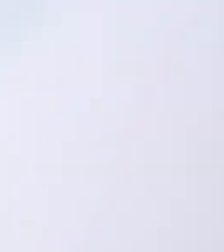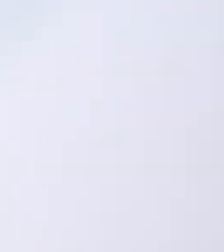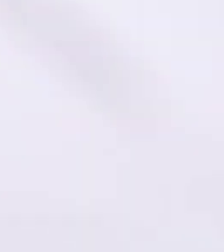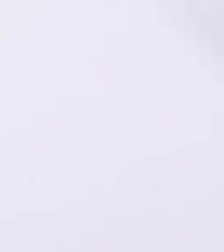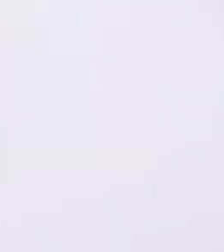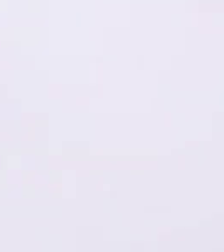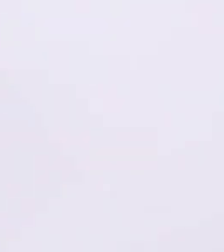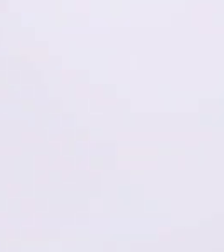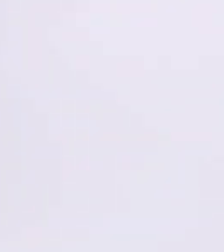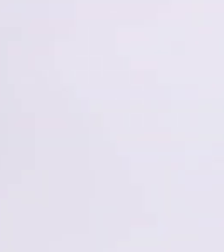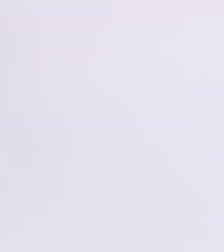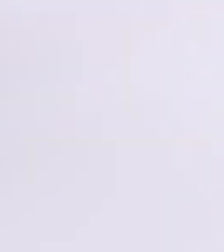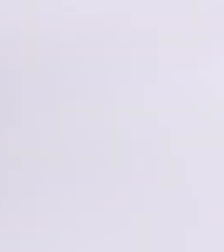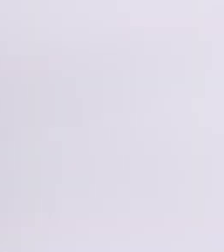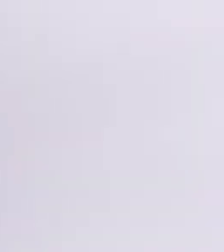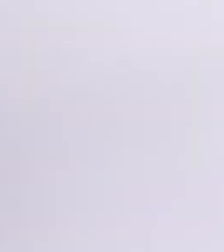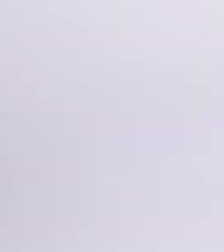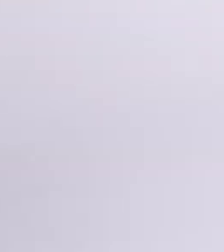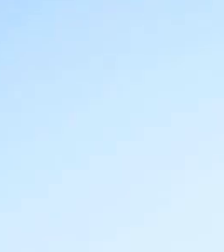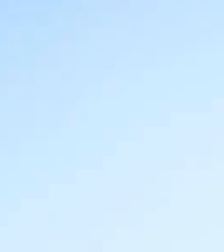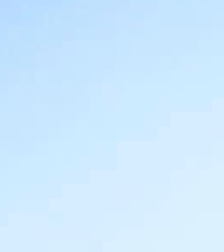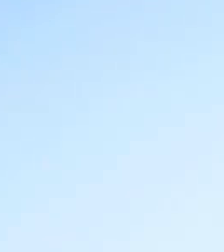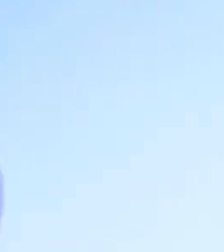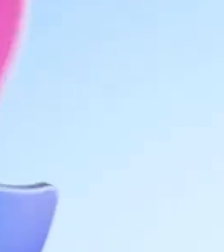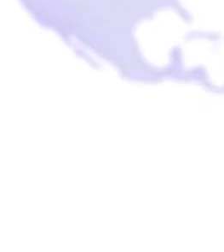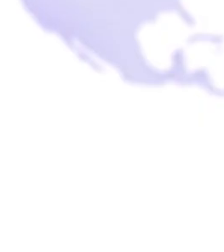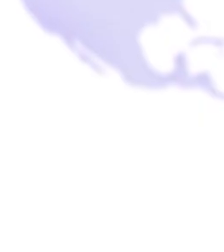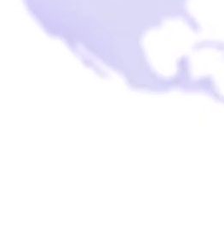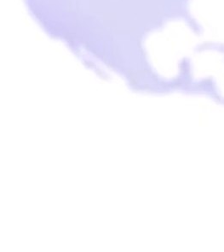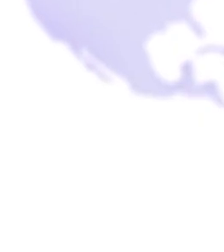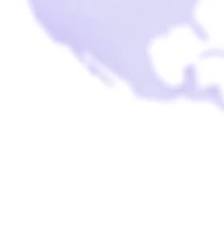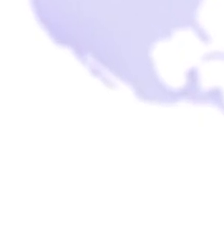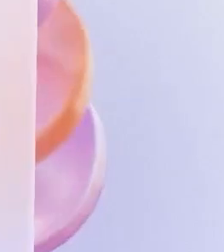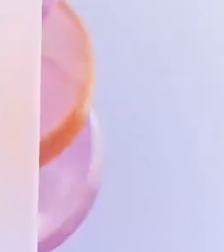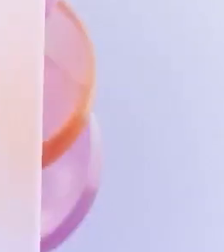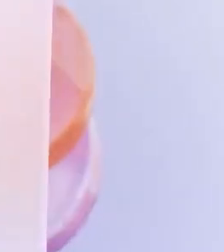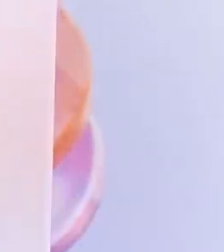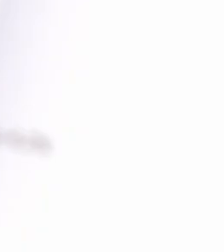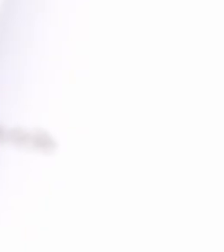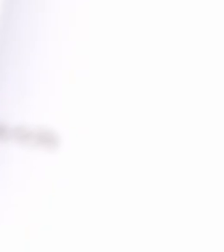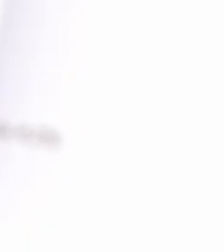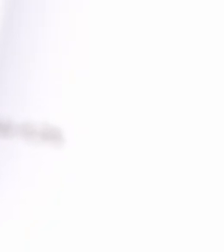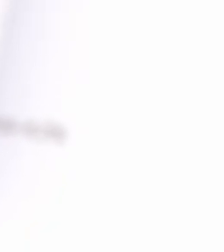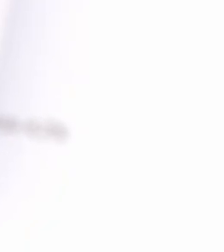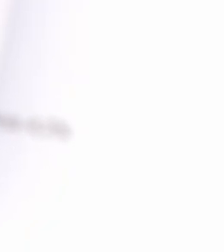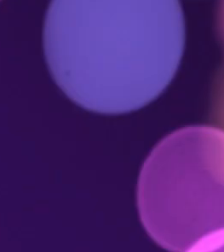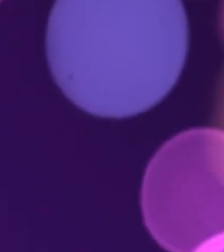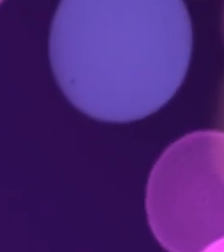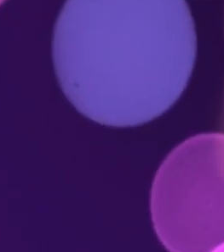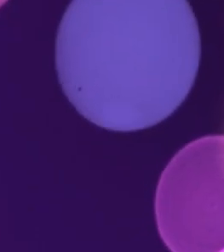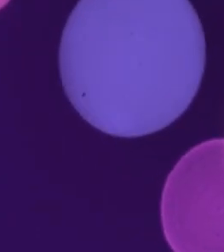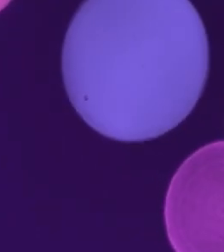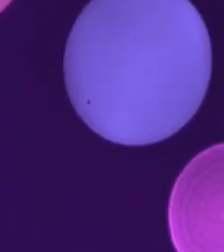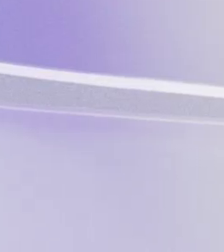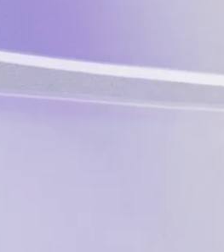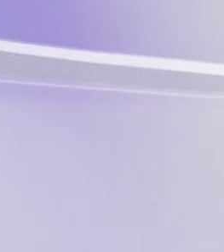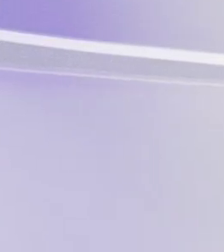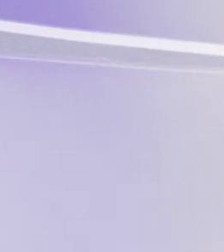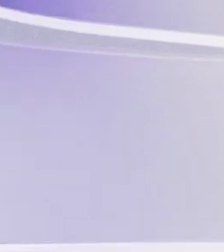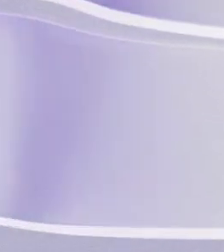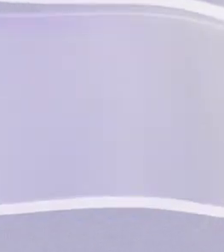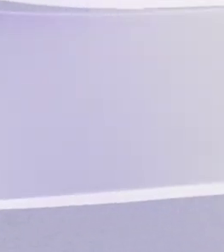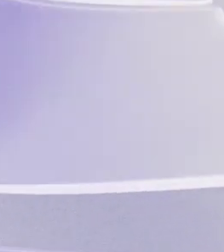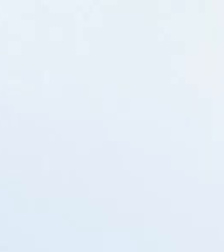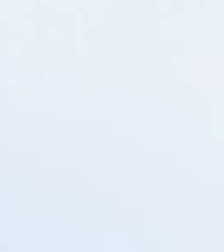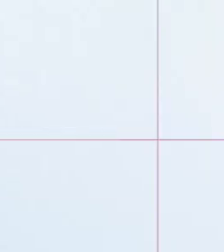of them bombs. Something like a minefield guy. Boom. Get it, tickets running out quick. Bet it, never get it out big. Said it, never had